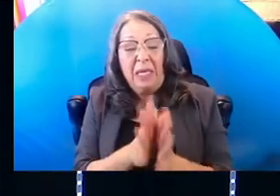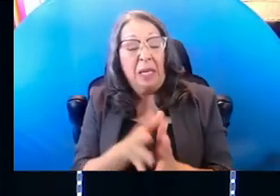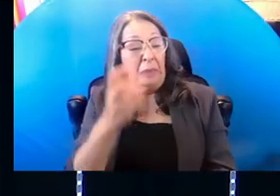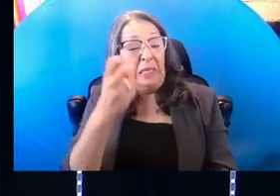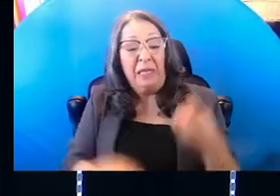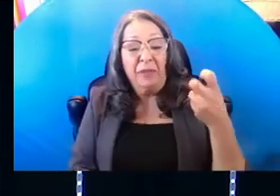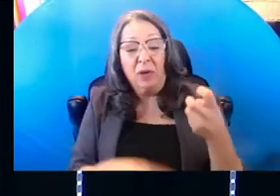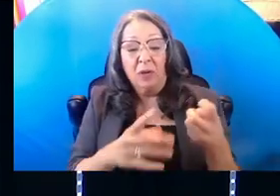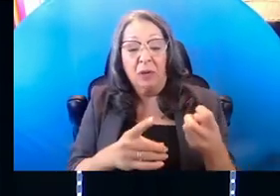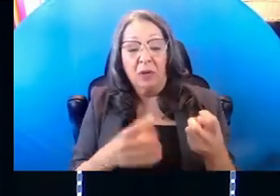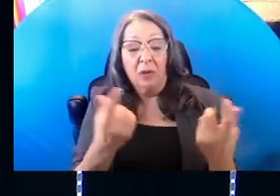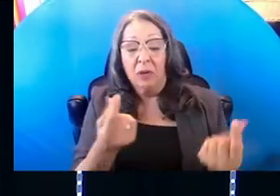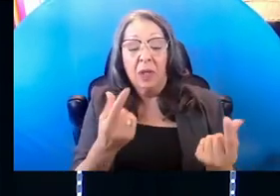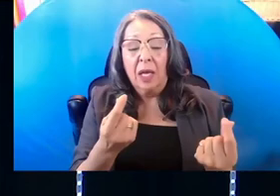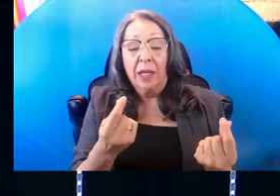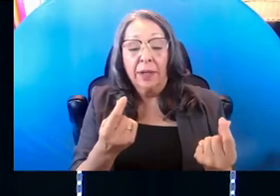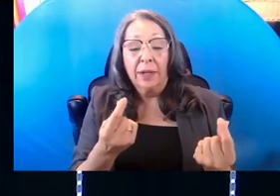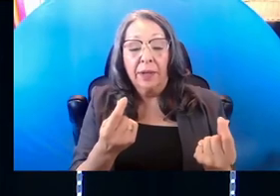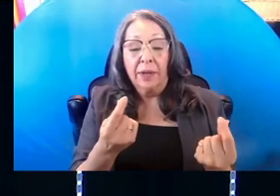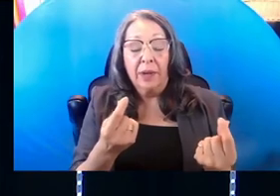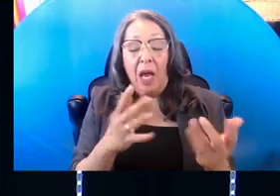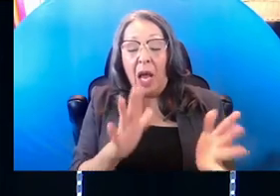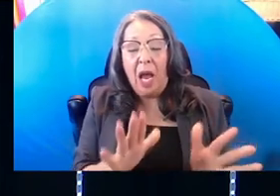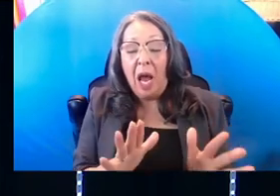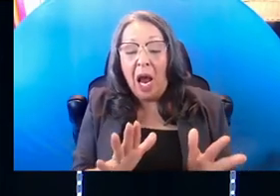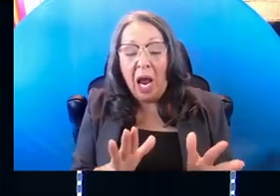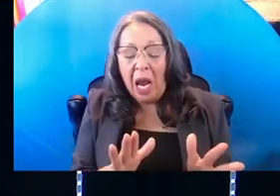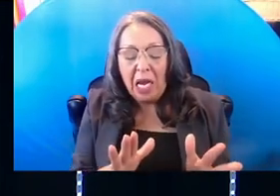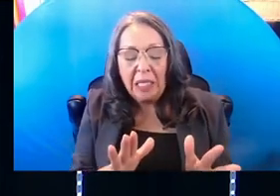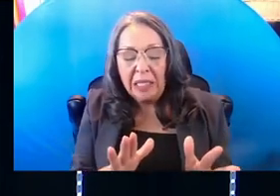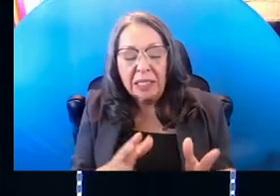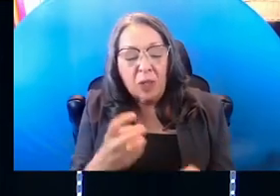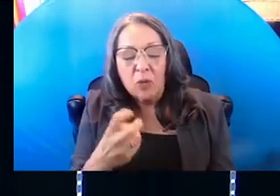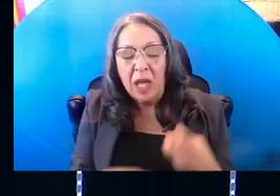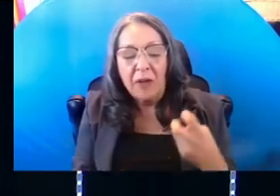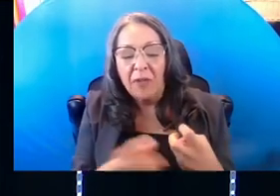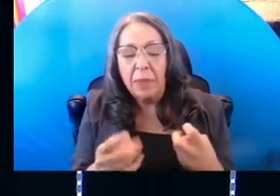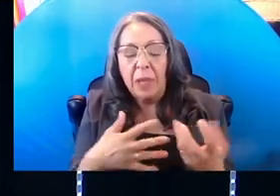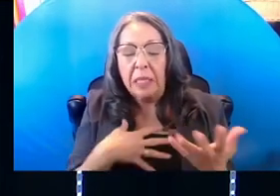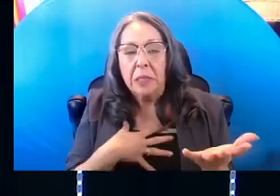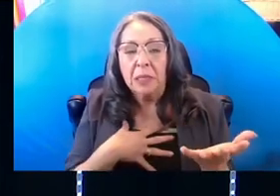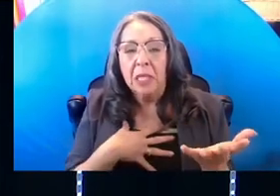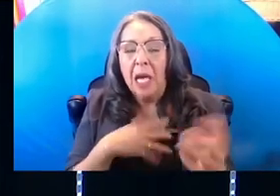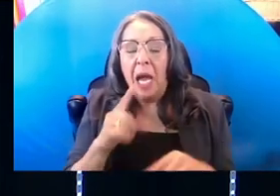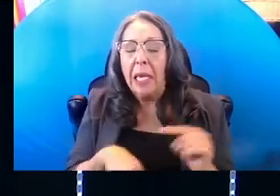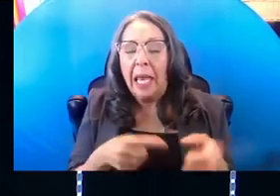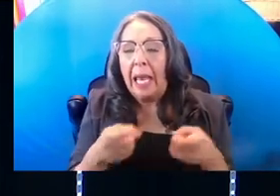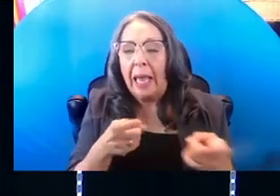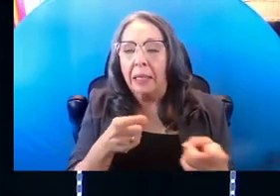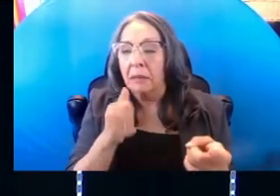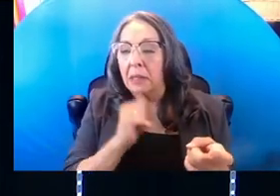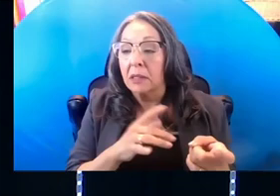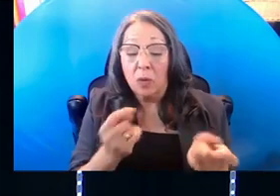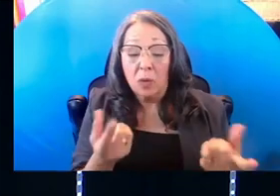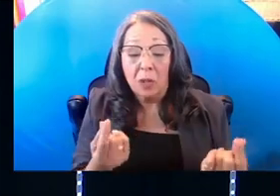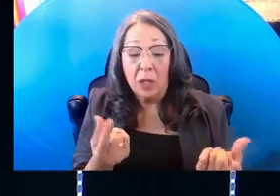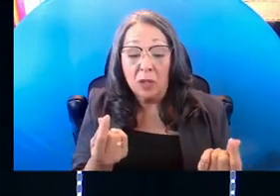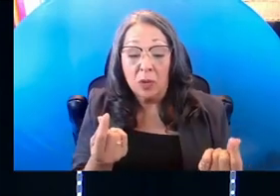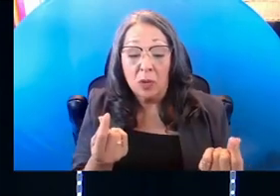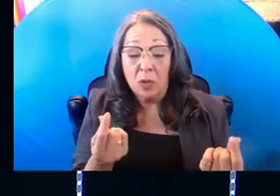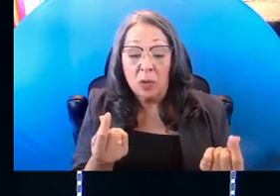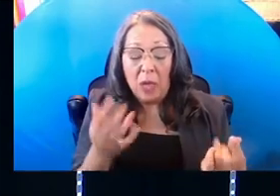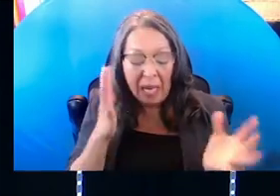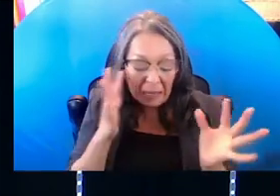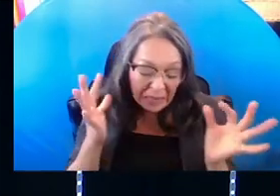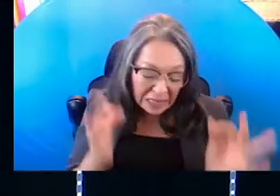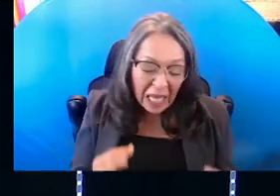on autopilot. If there's something in life that's happening that's so tough that I'm just like, man, I just can't handle this. What I do is I make the